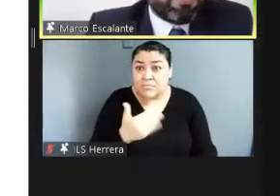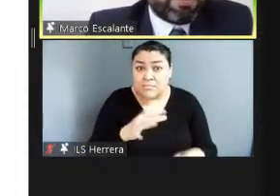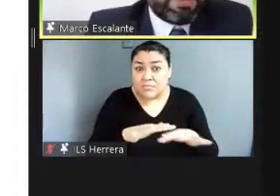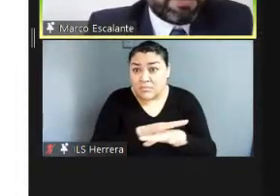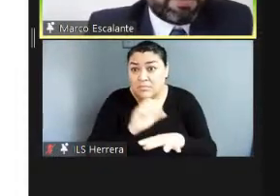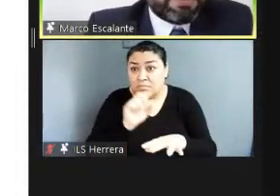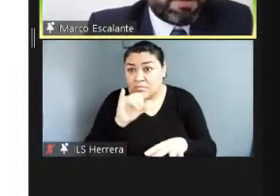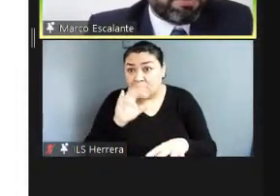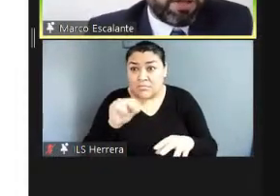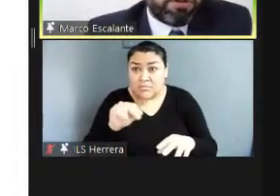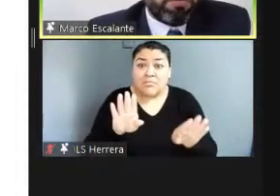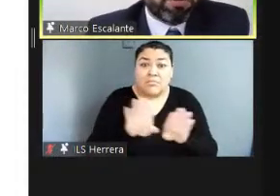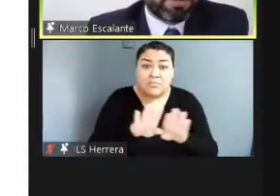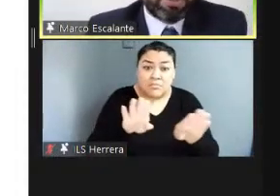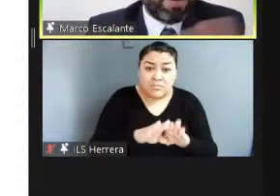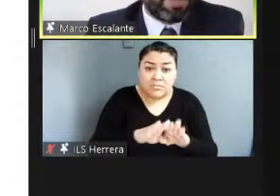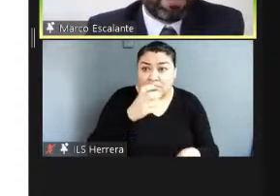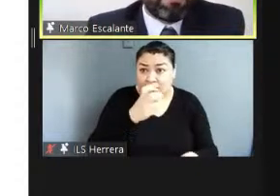to ask